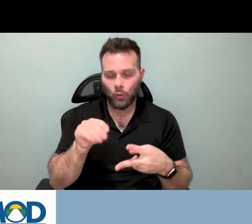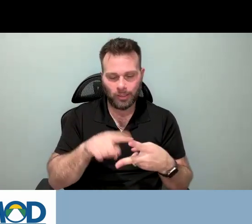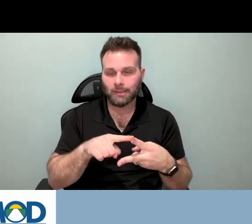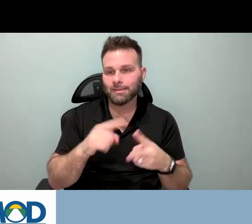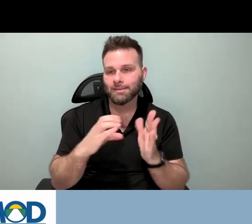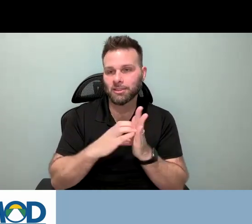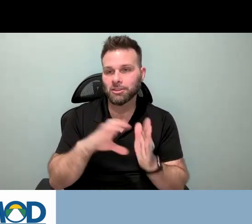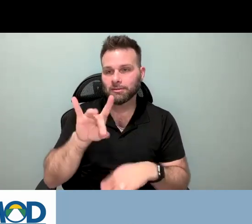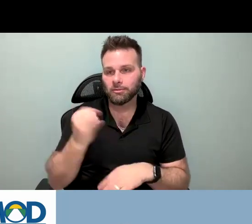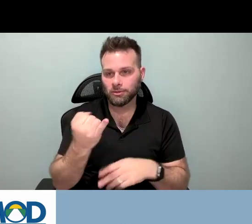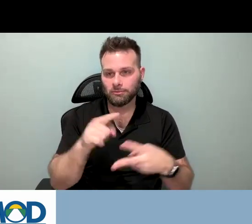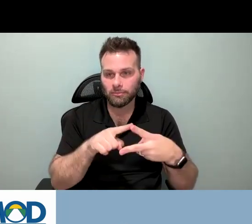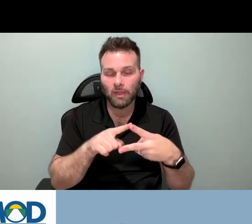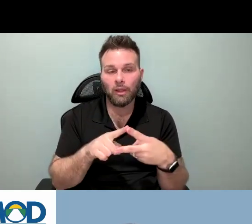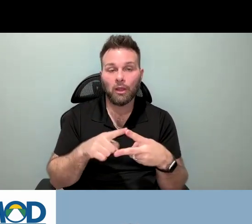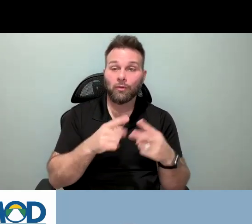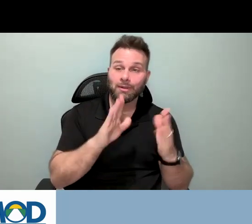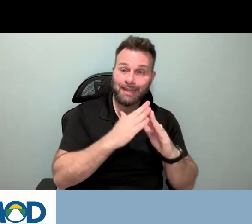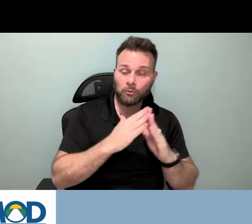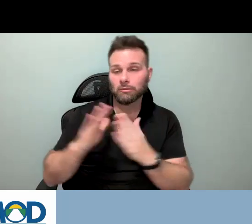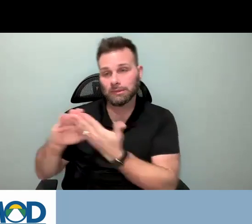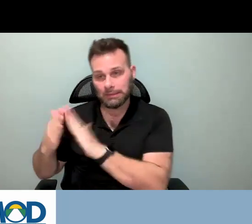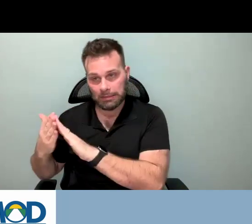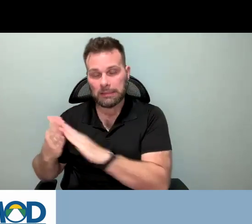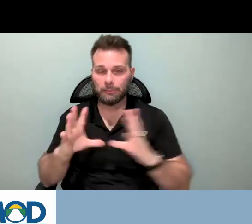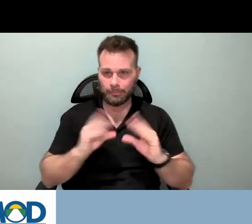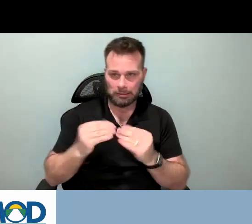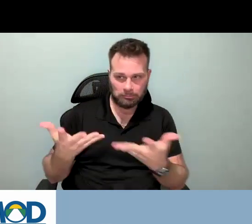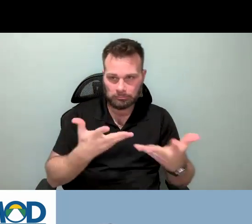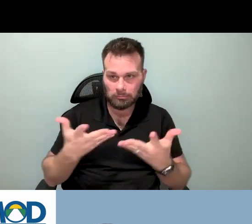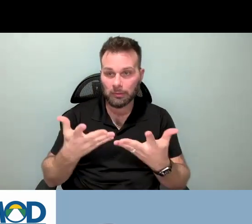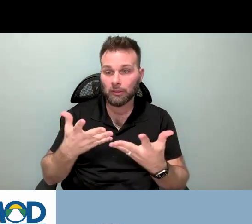Through the City Council or through town meeting. This vote is not a